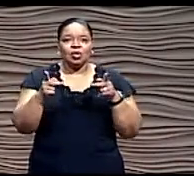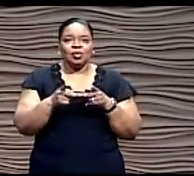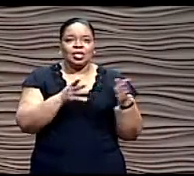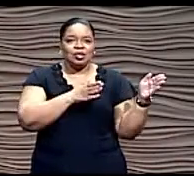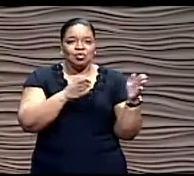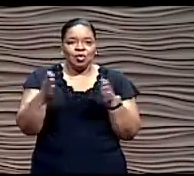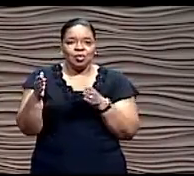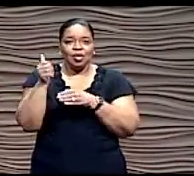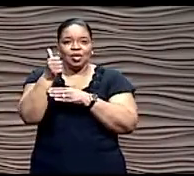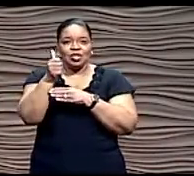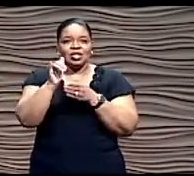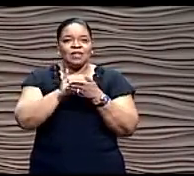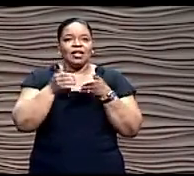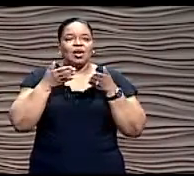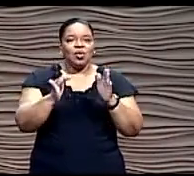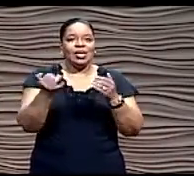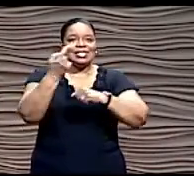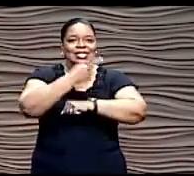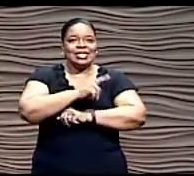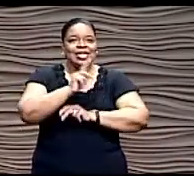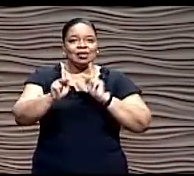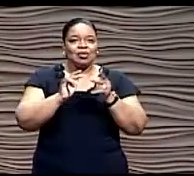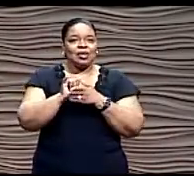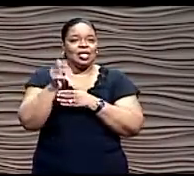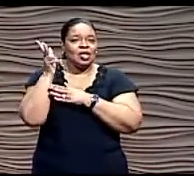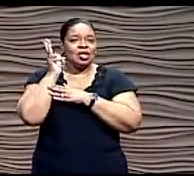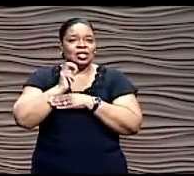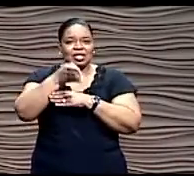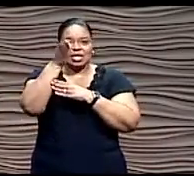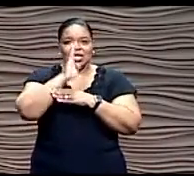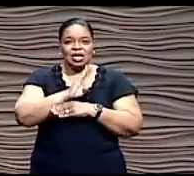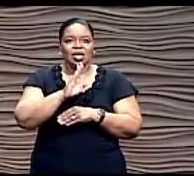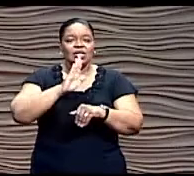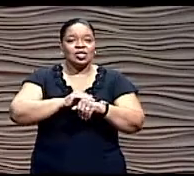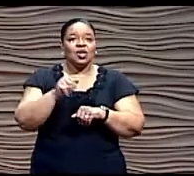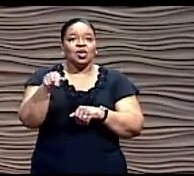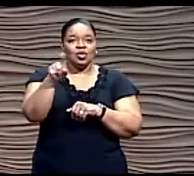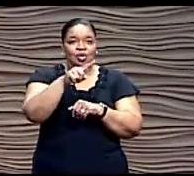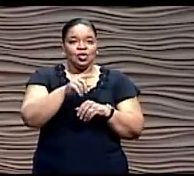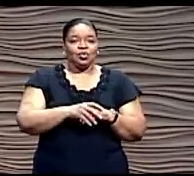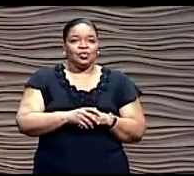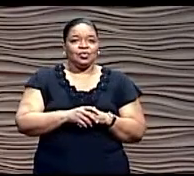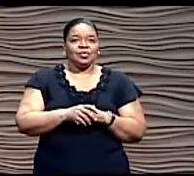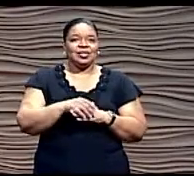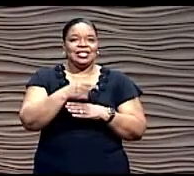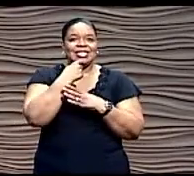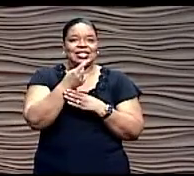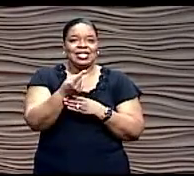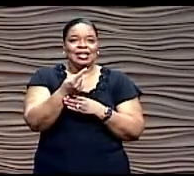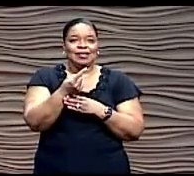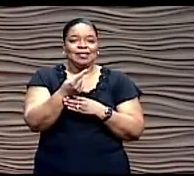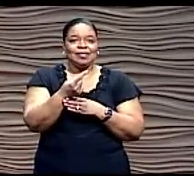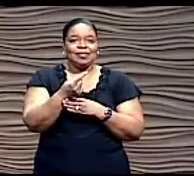so, today, those of you that are listening, God is calling you to say,